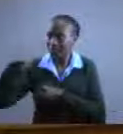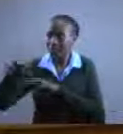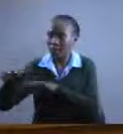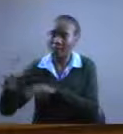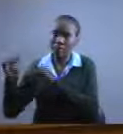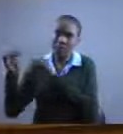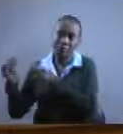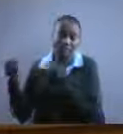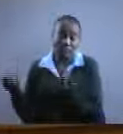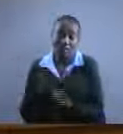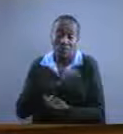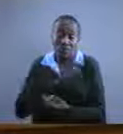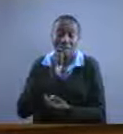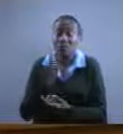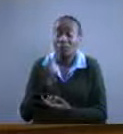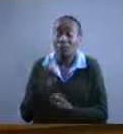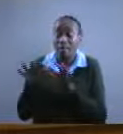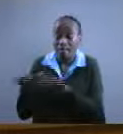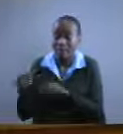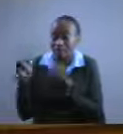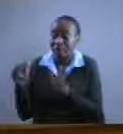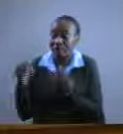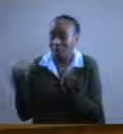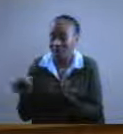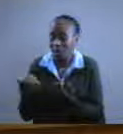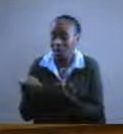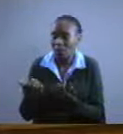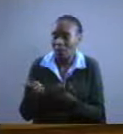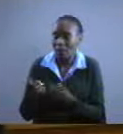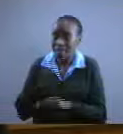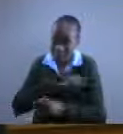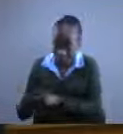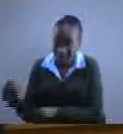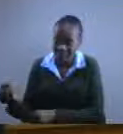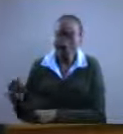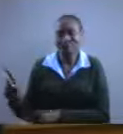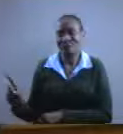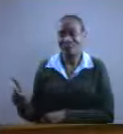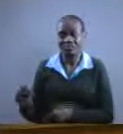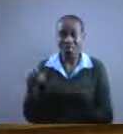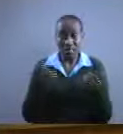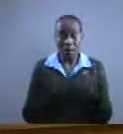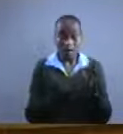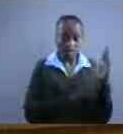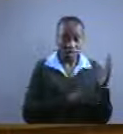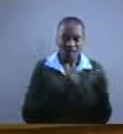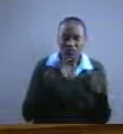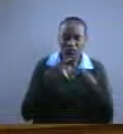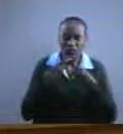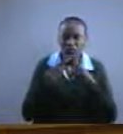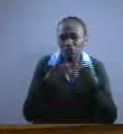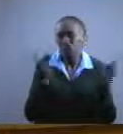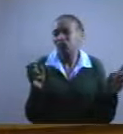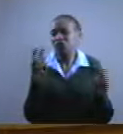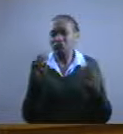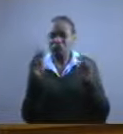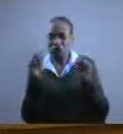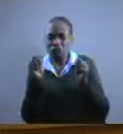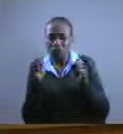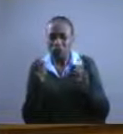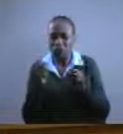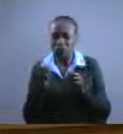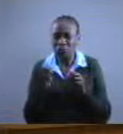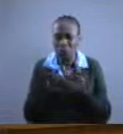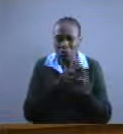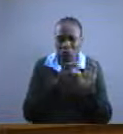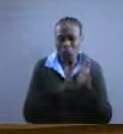Parliament's power to decide on the continued existence of the bill. And now the Minister is able to introduce all sorts of conditions that beneficiaries